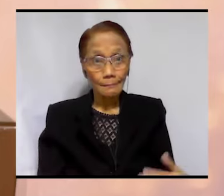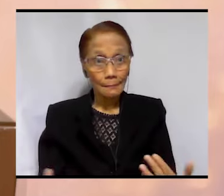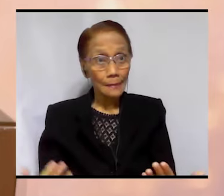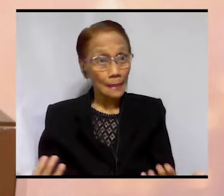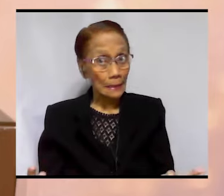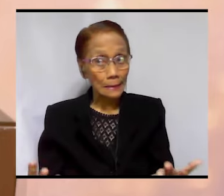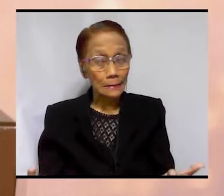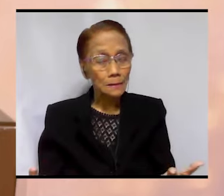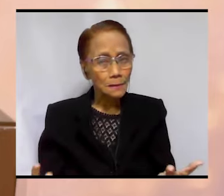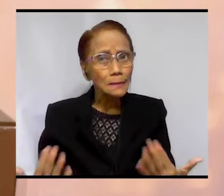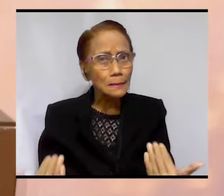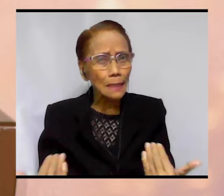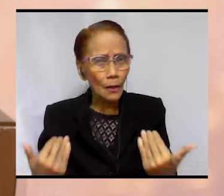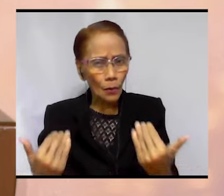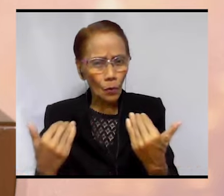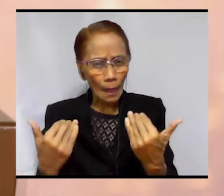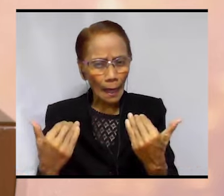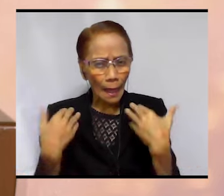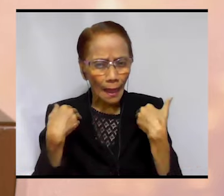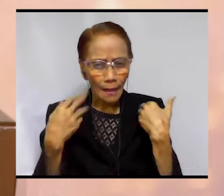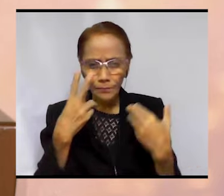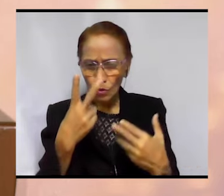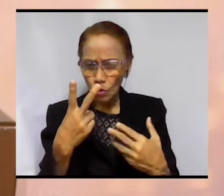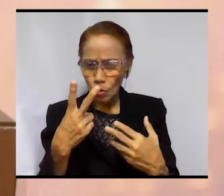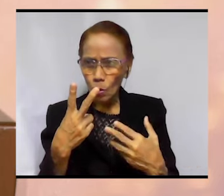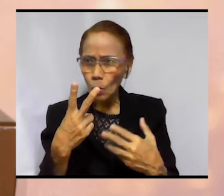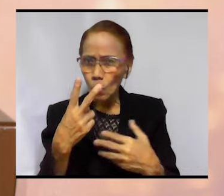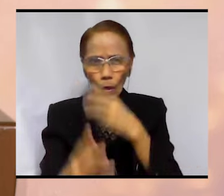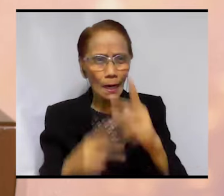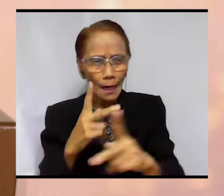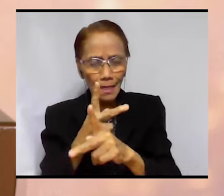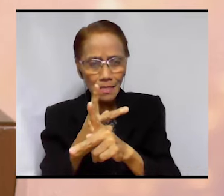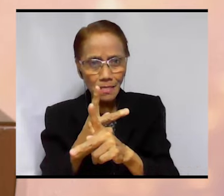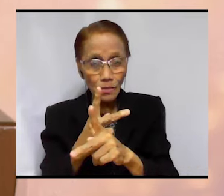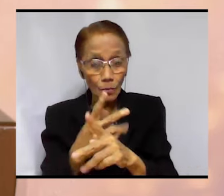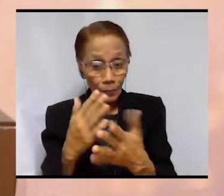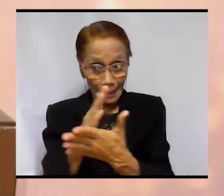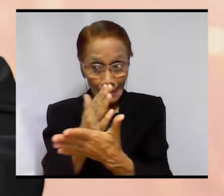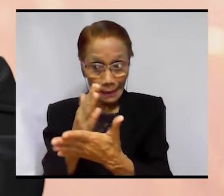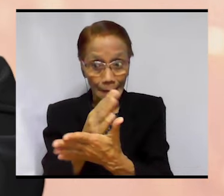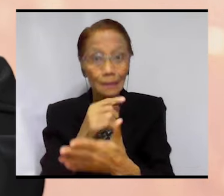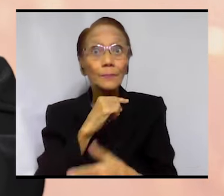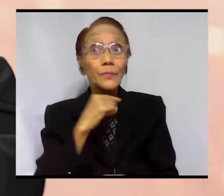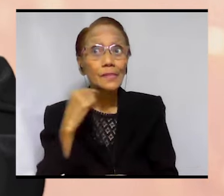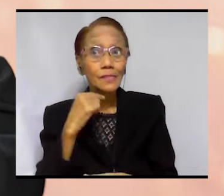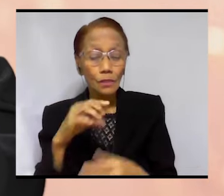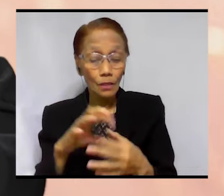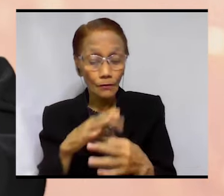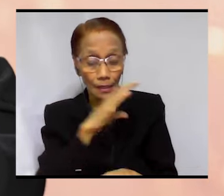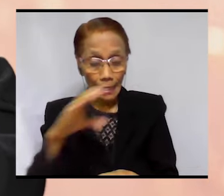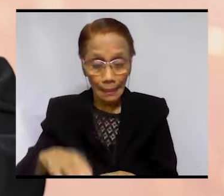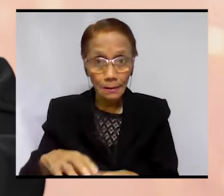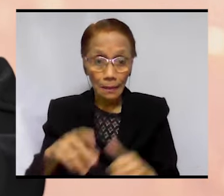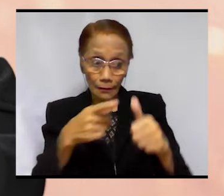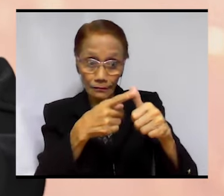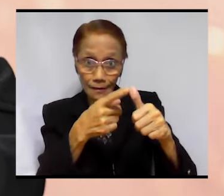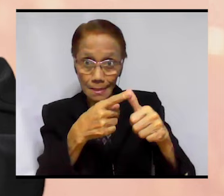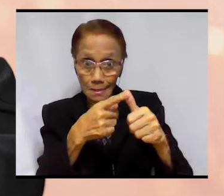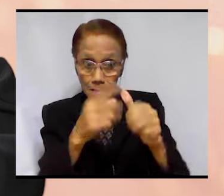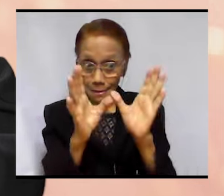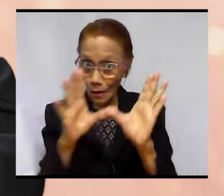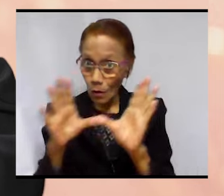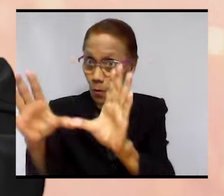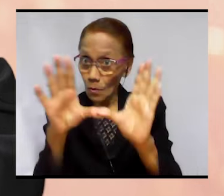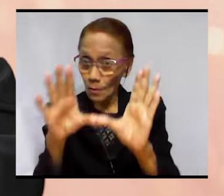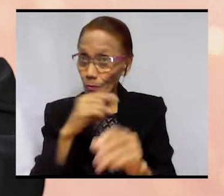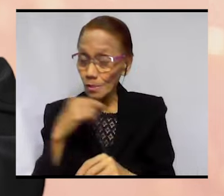Previously, we took note of the two kinds of sharing in the priesthood of Christ. First is through the common